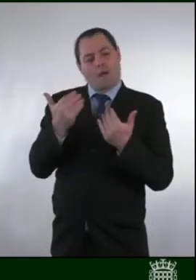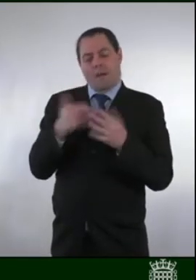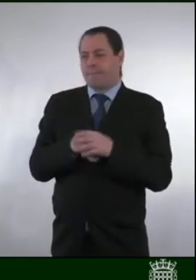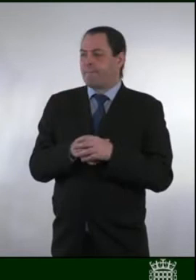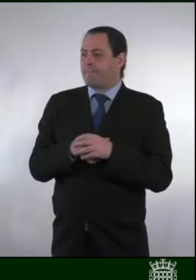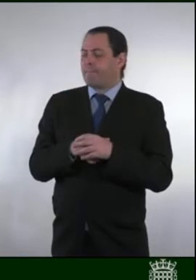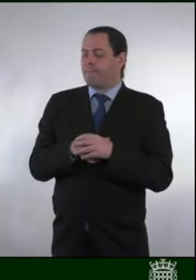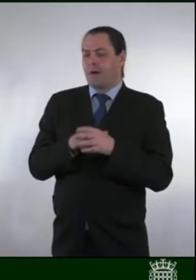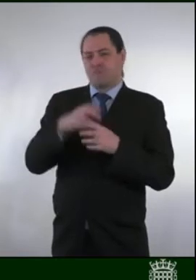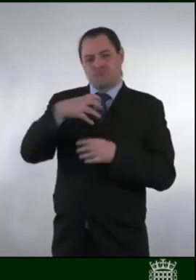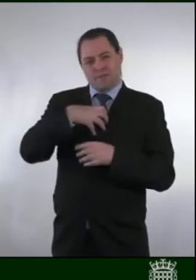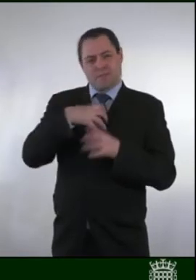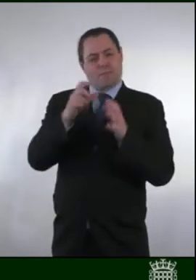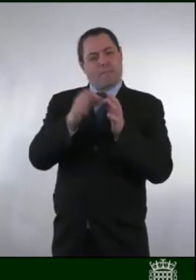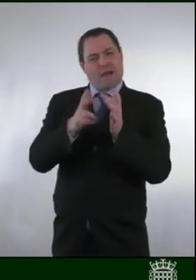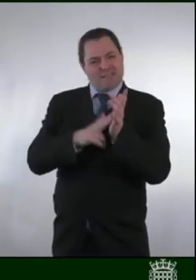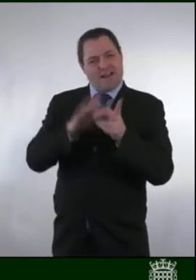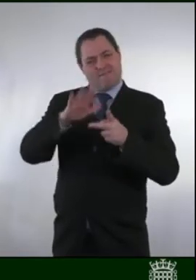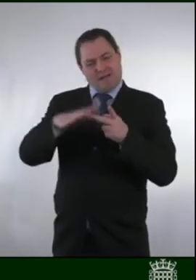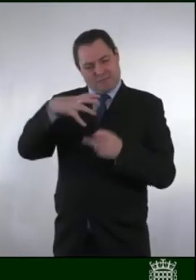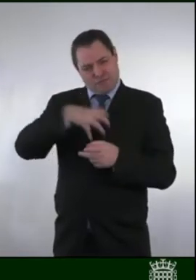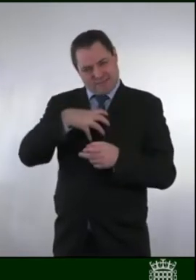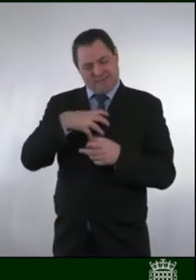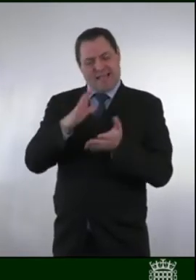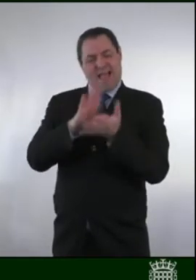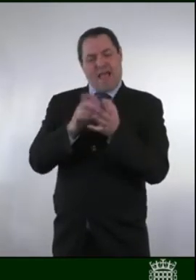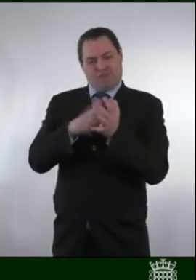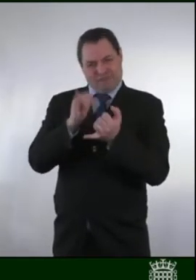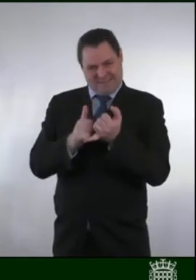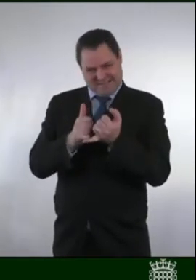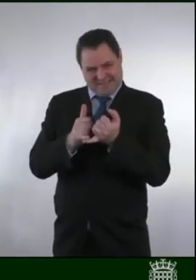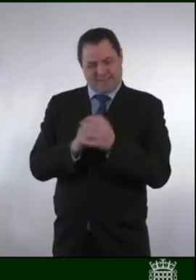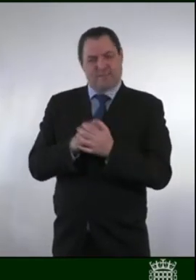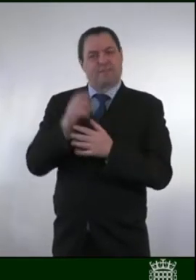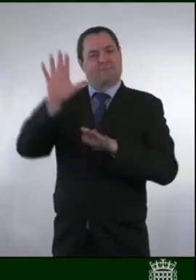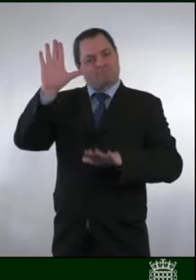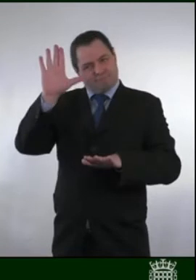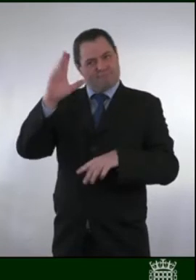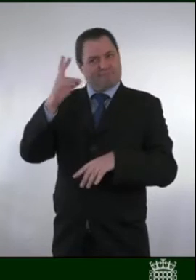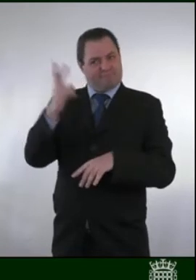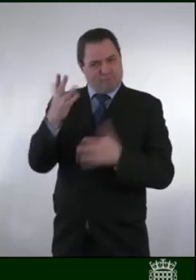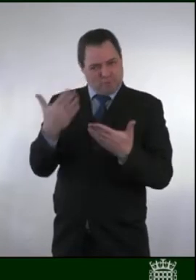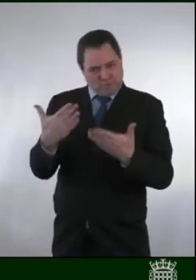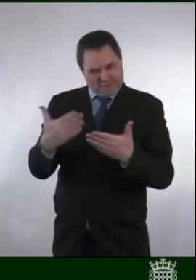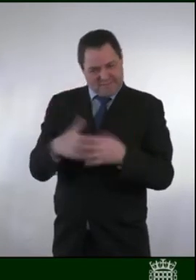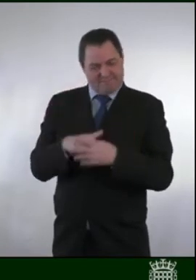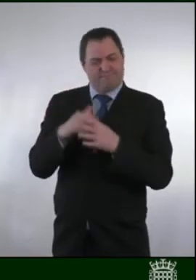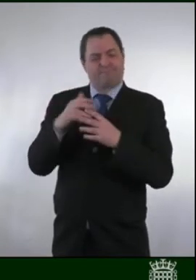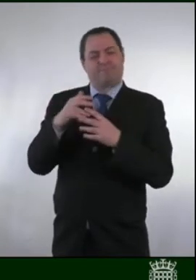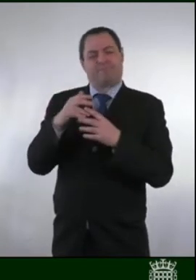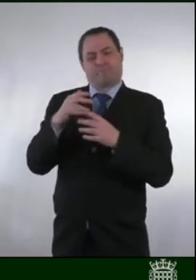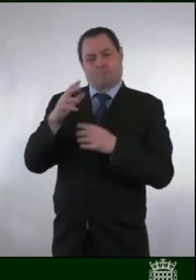Harris on their inauguration in Washington today. Mr. Speaker, in answer to my question in